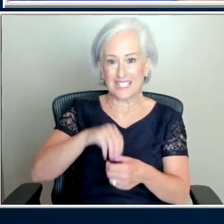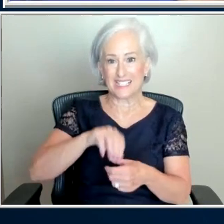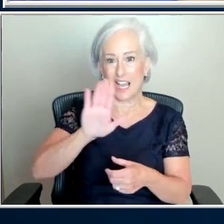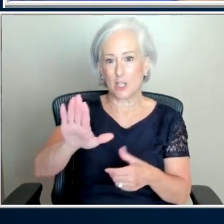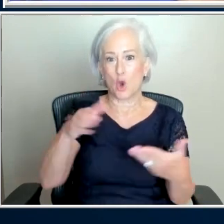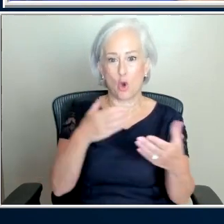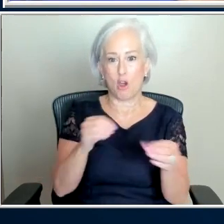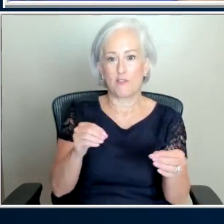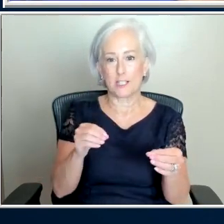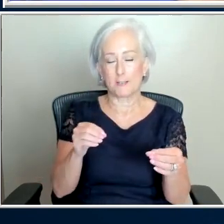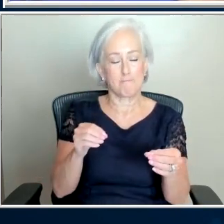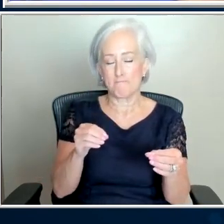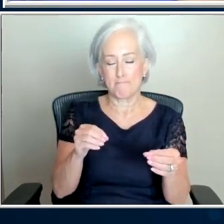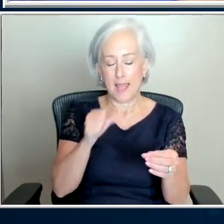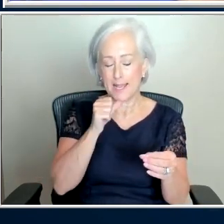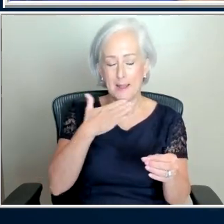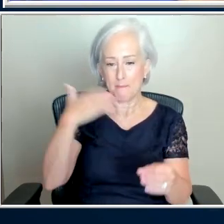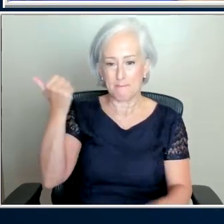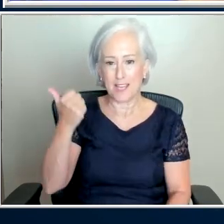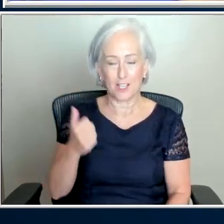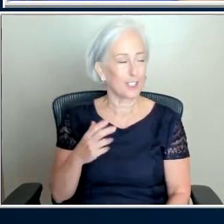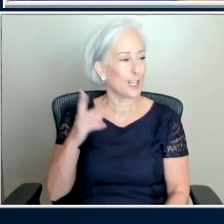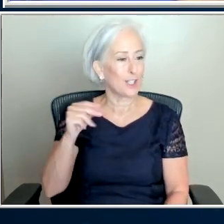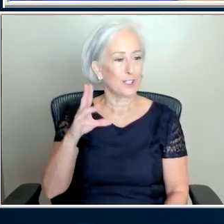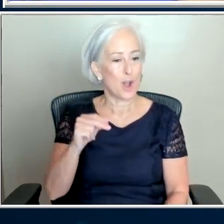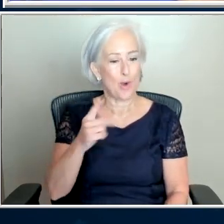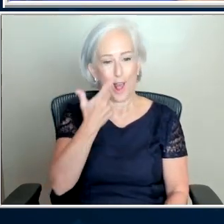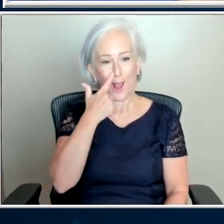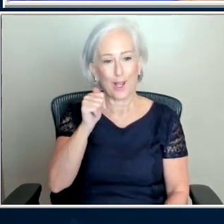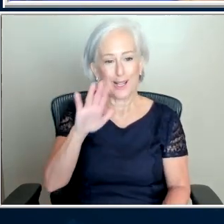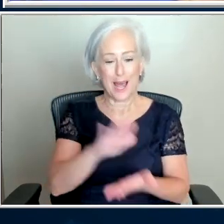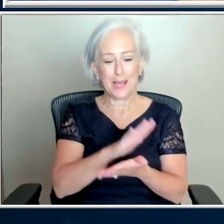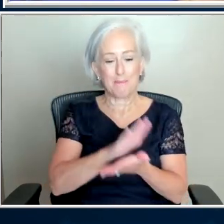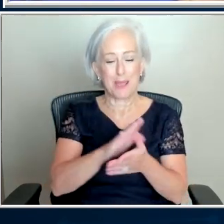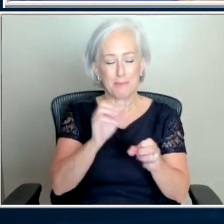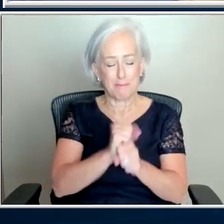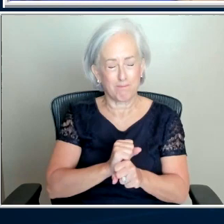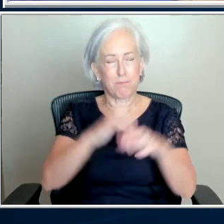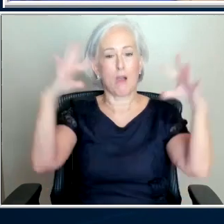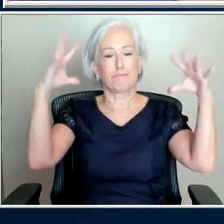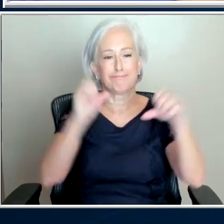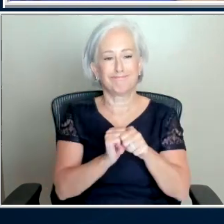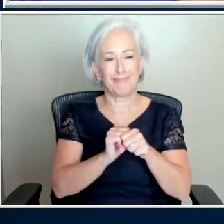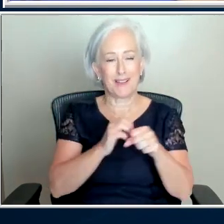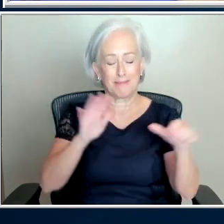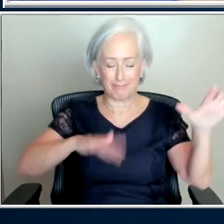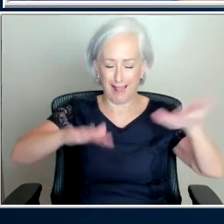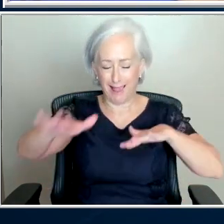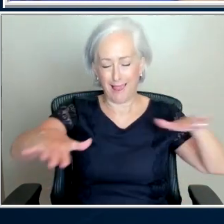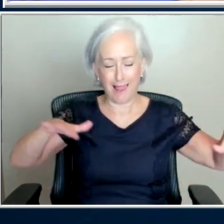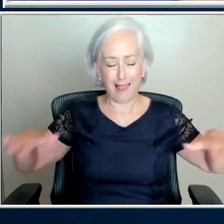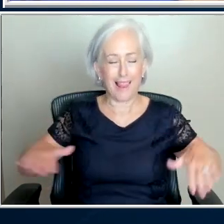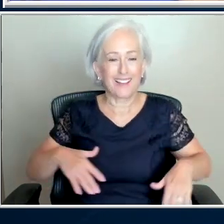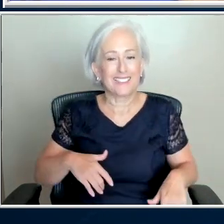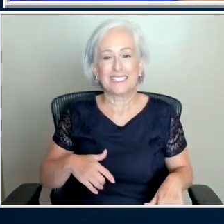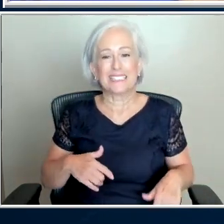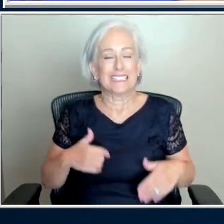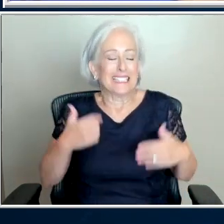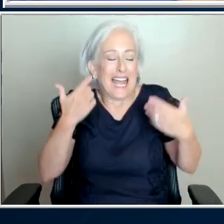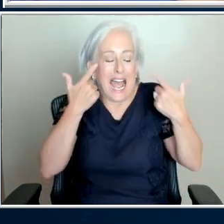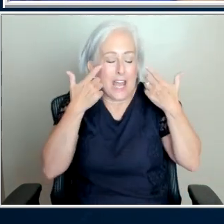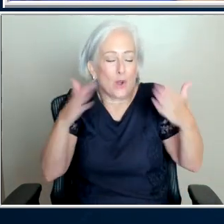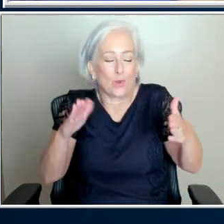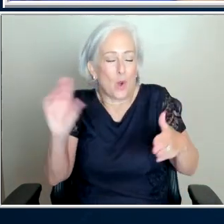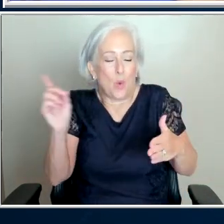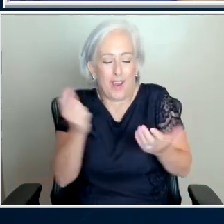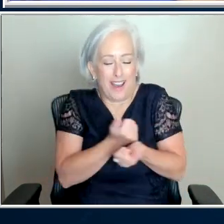better. No, it's like a paper bomb went off. It is. Very disorganized. I don't know where things are like Dr. Burns does, Right. though. He's